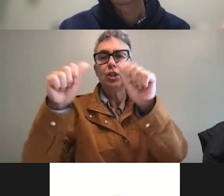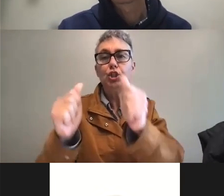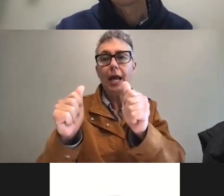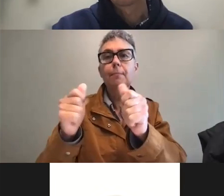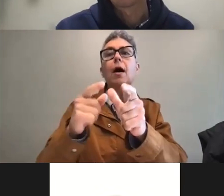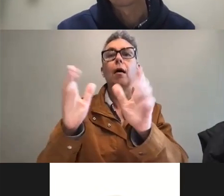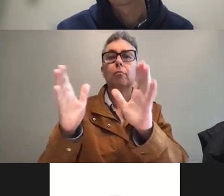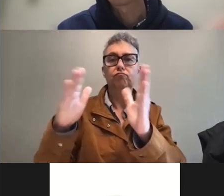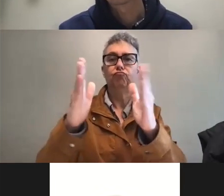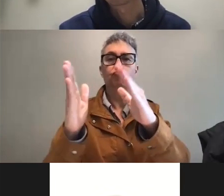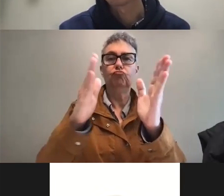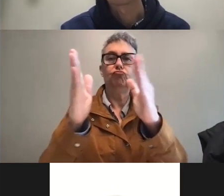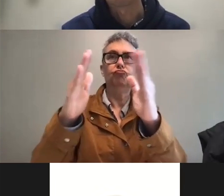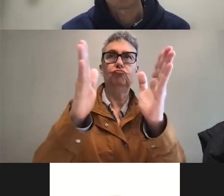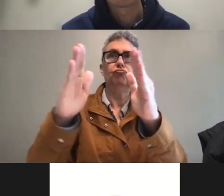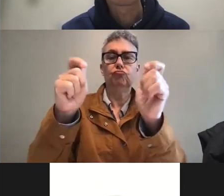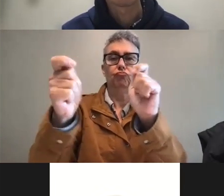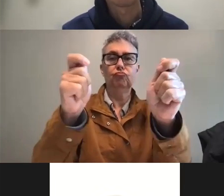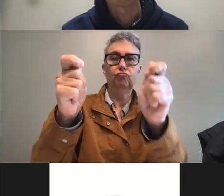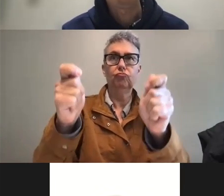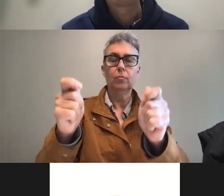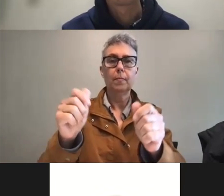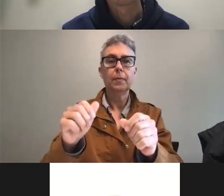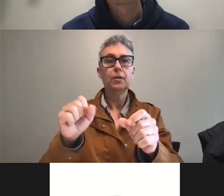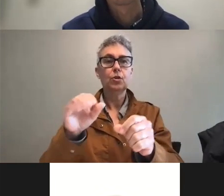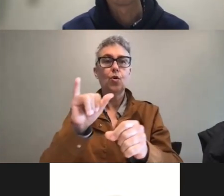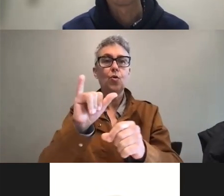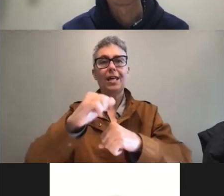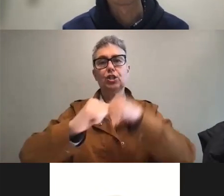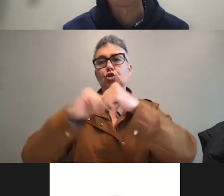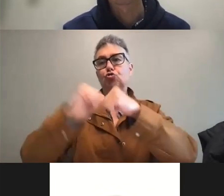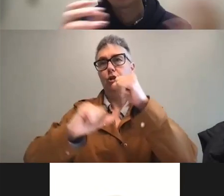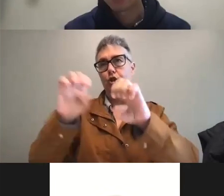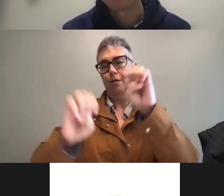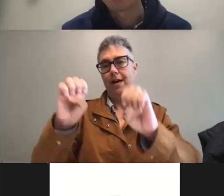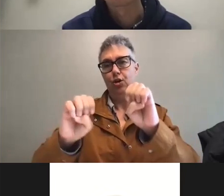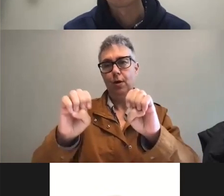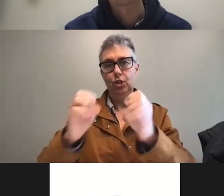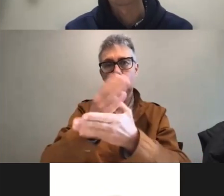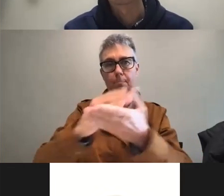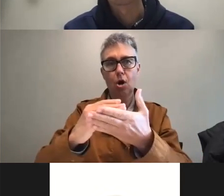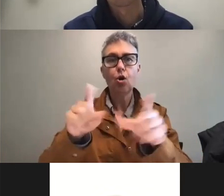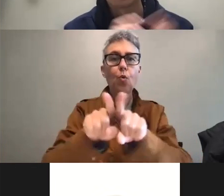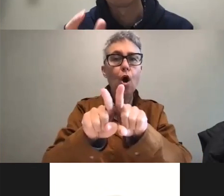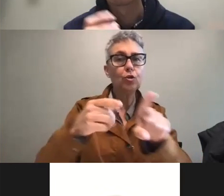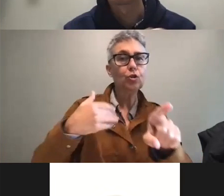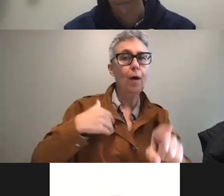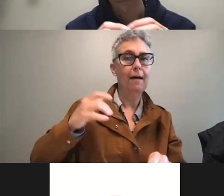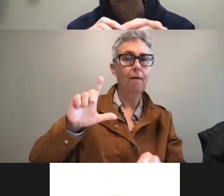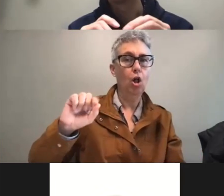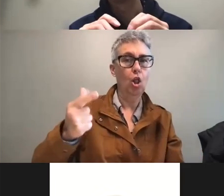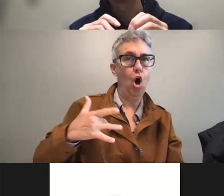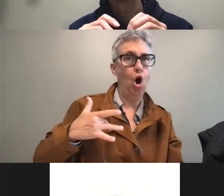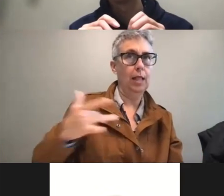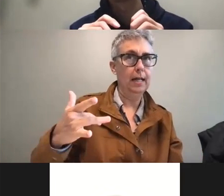So this is on the structure evaluation part. There's also the log likelihood part that we want to look at, right?